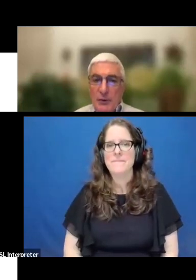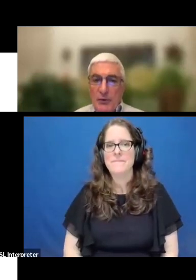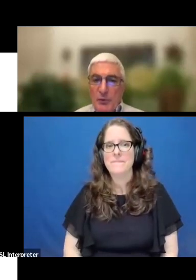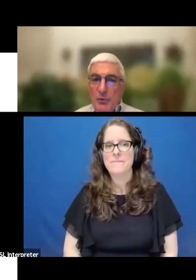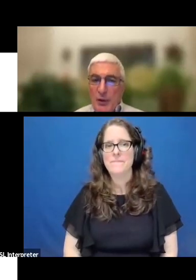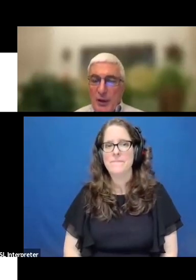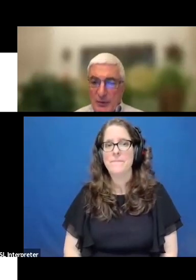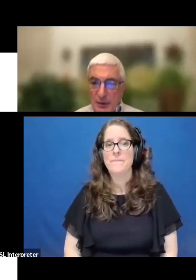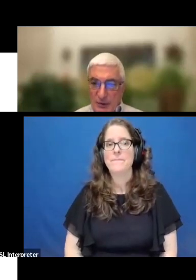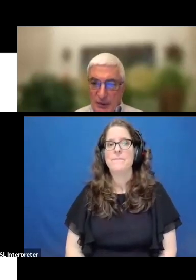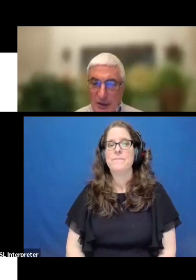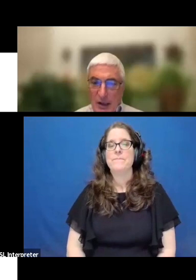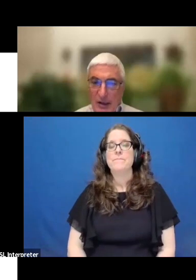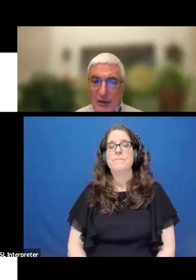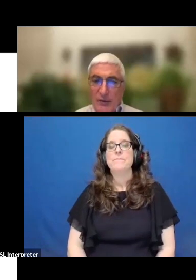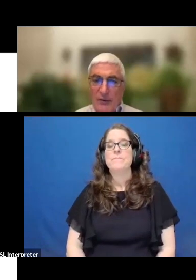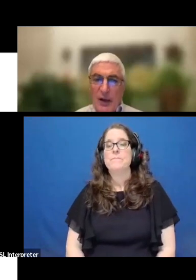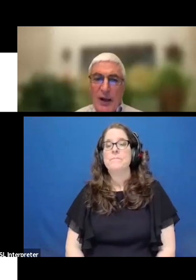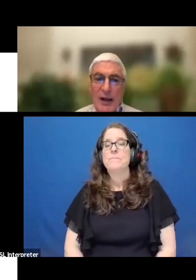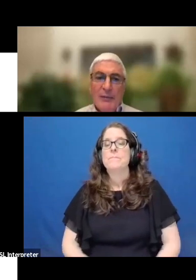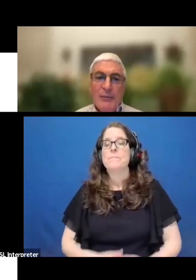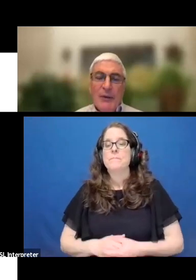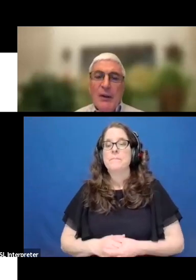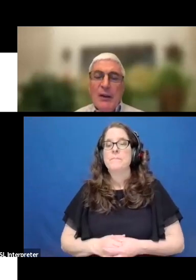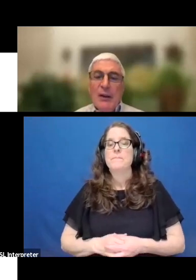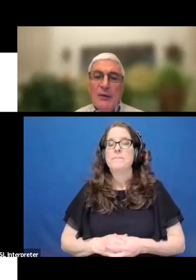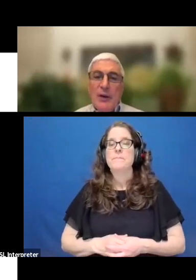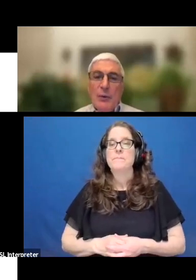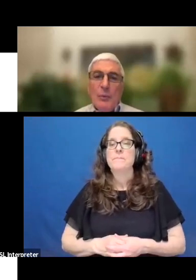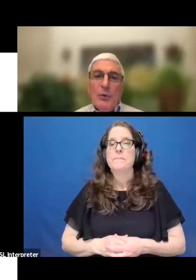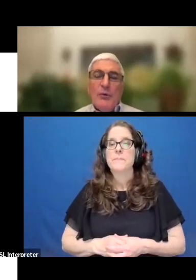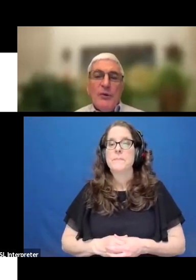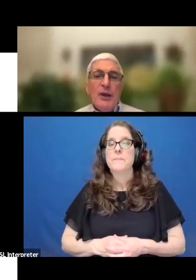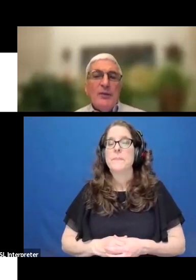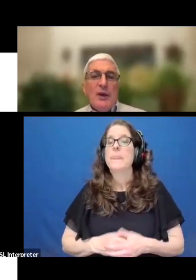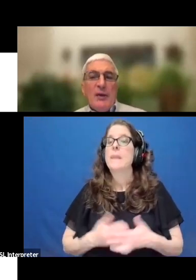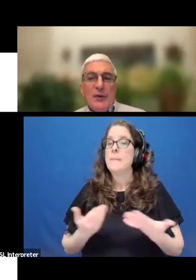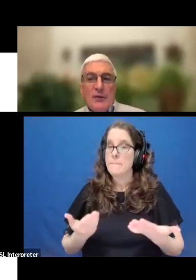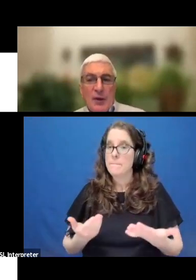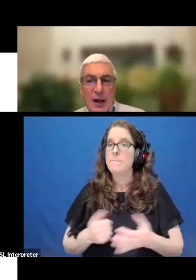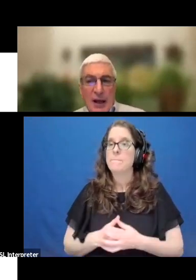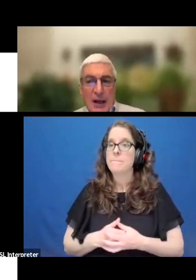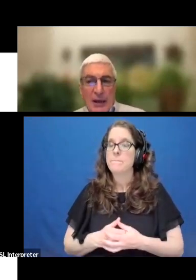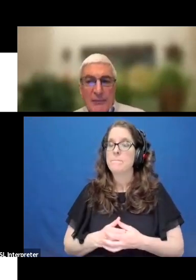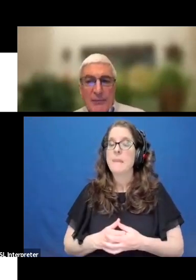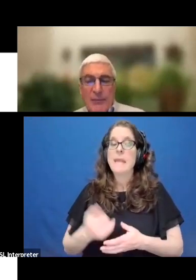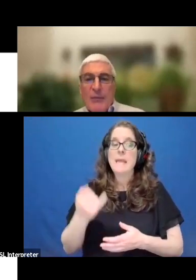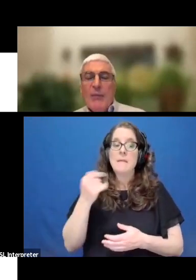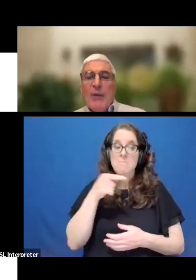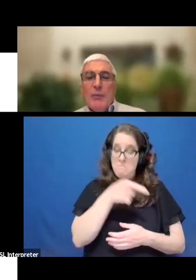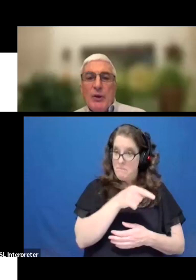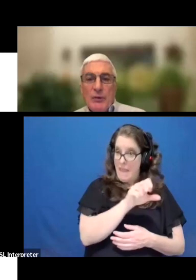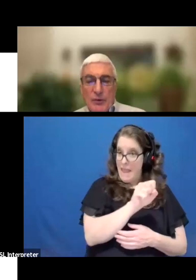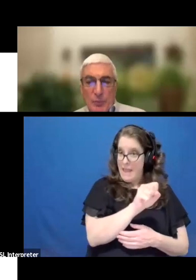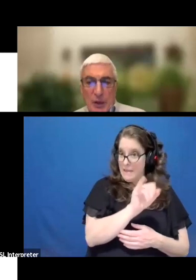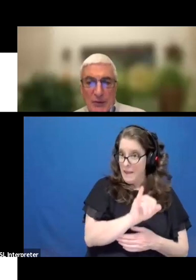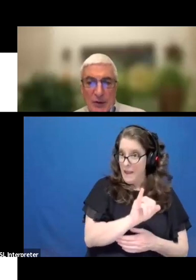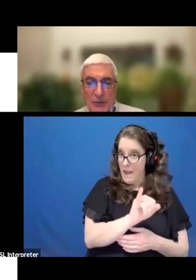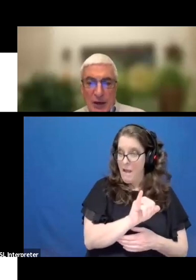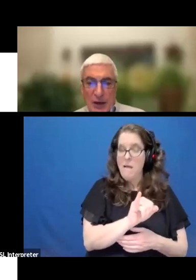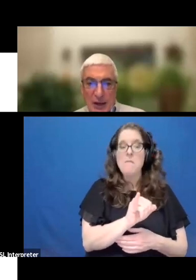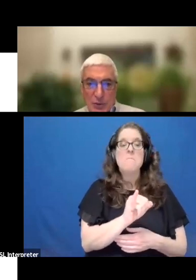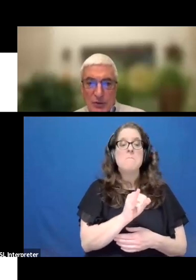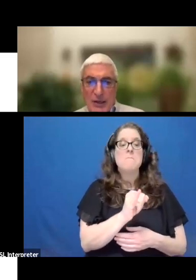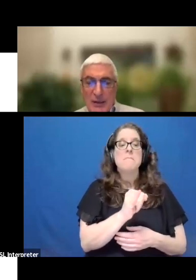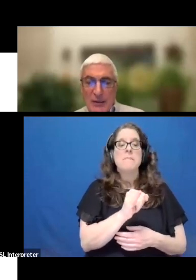Another difference between SSDI and SSI is that when a person gets SSI, because it's based